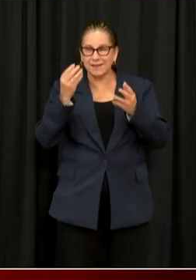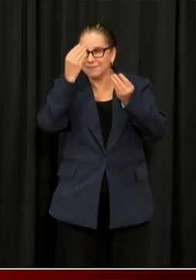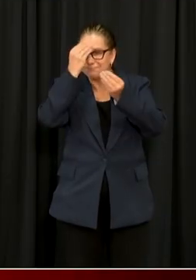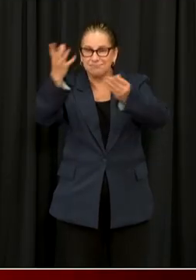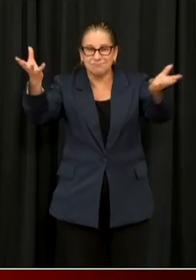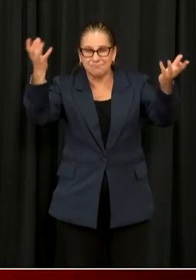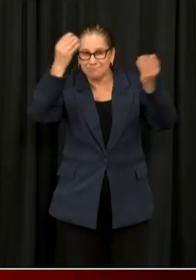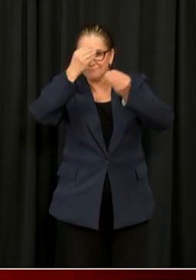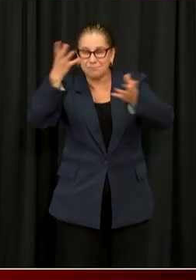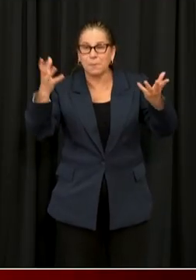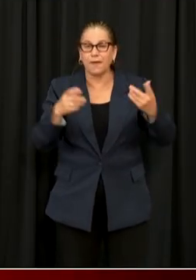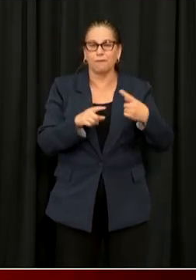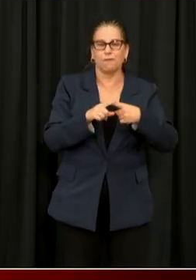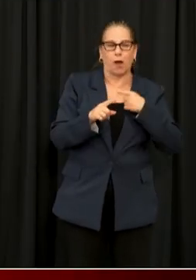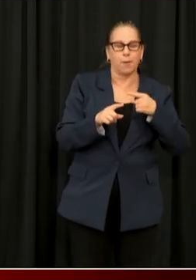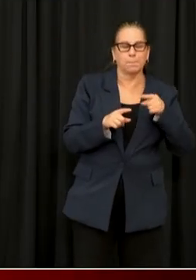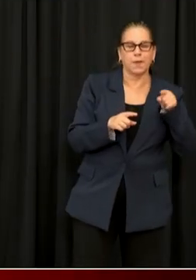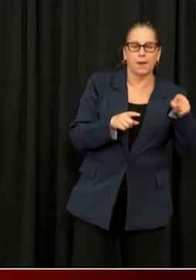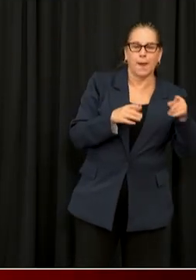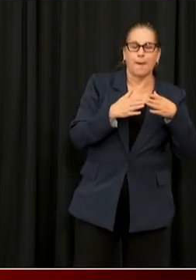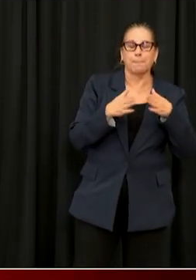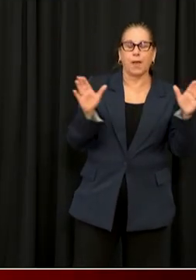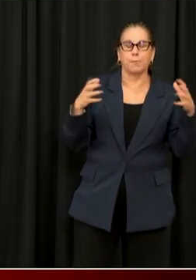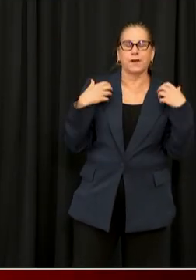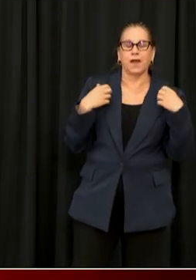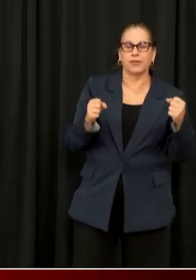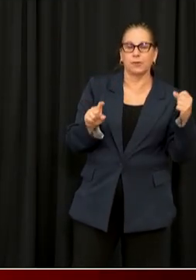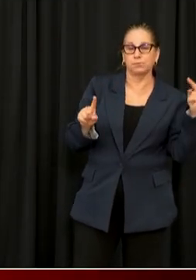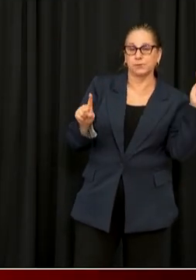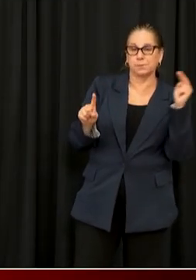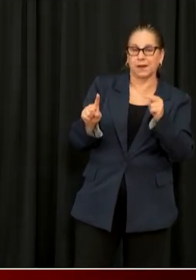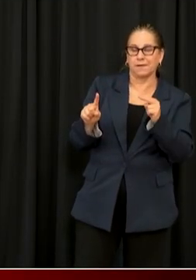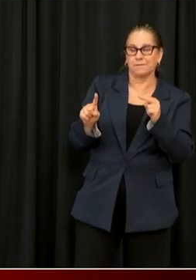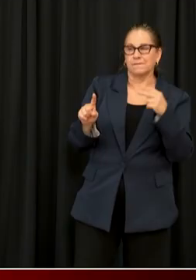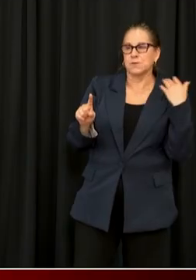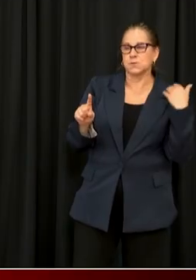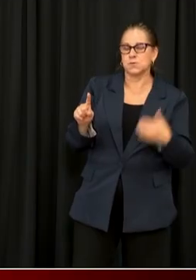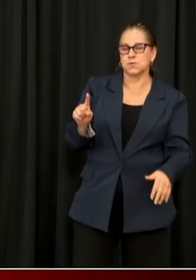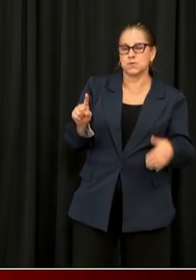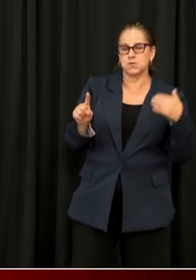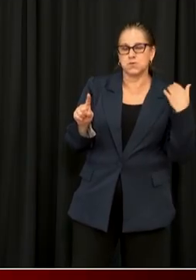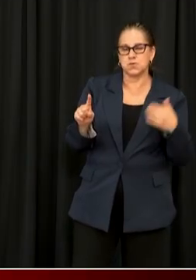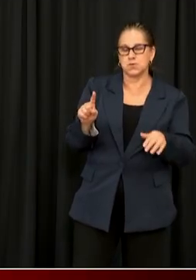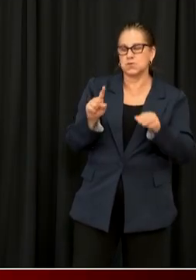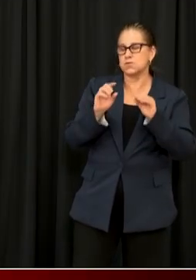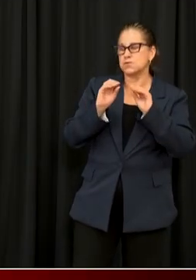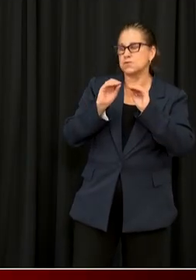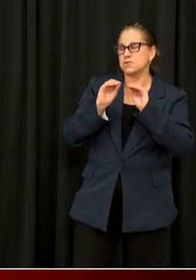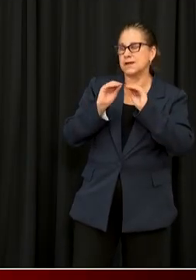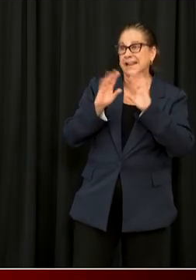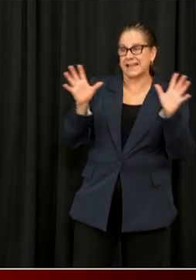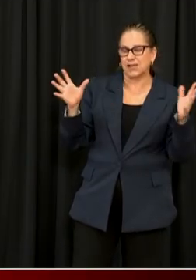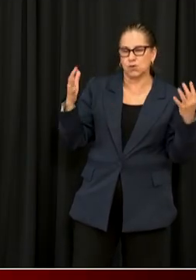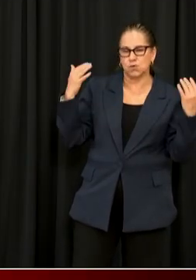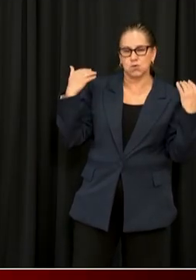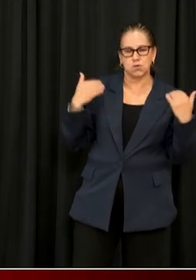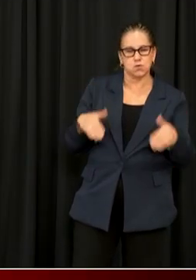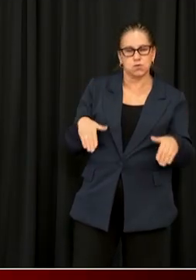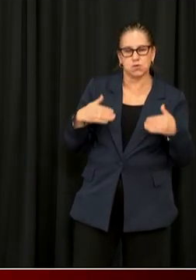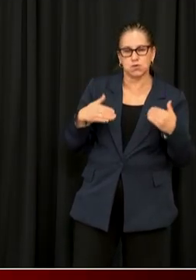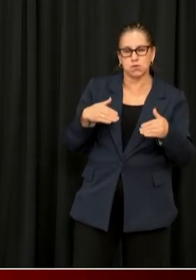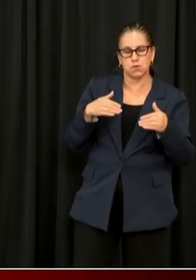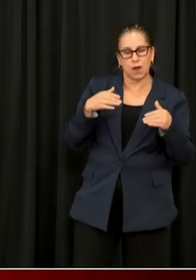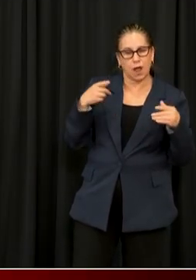clearly presents a complicating epidemiological set of factors where we have